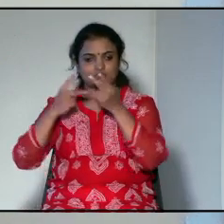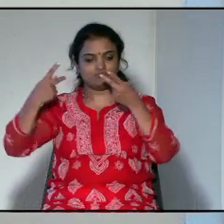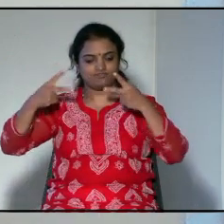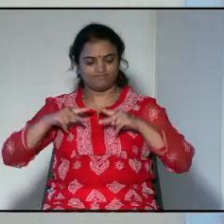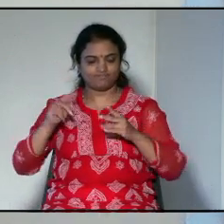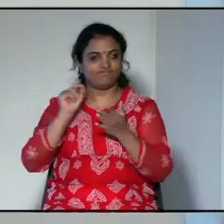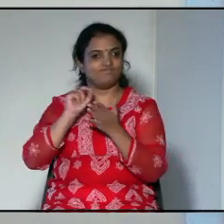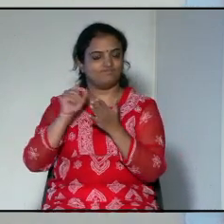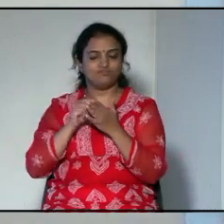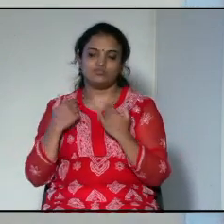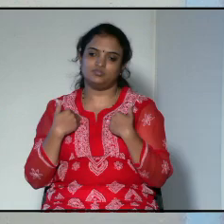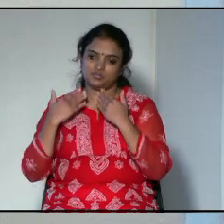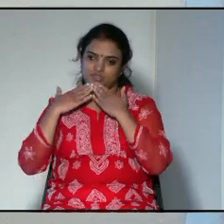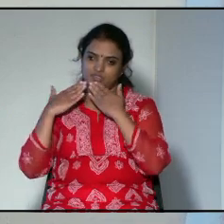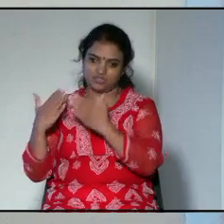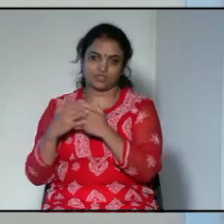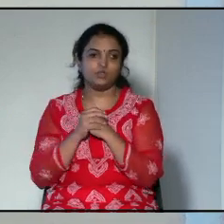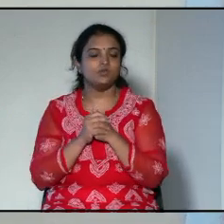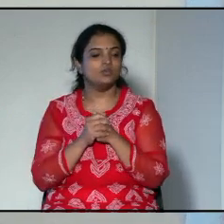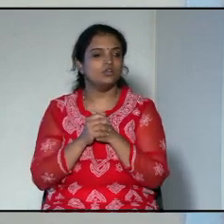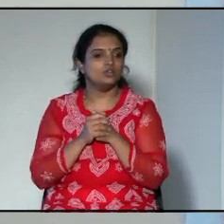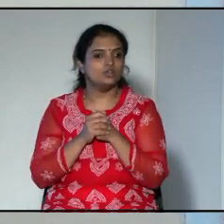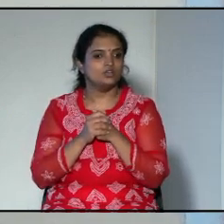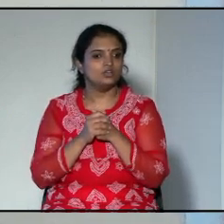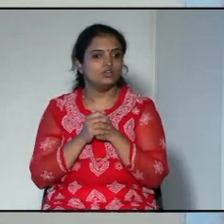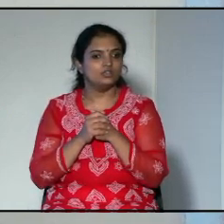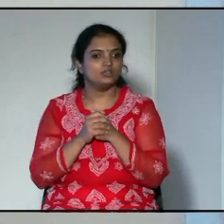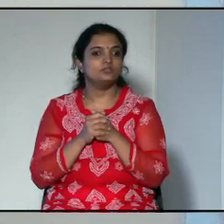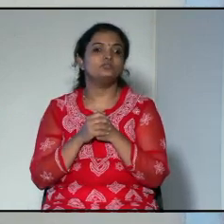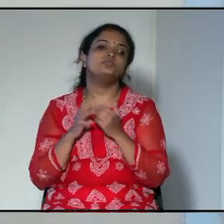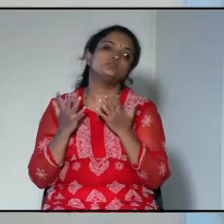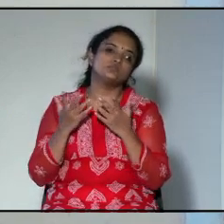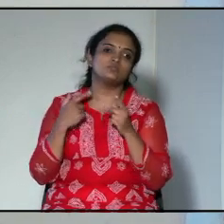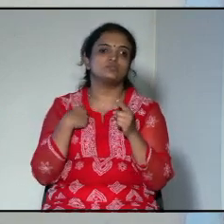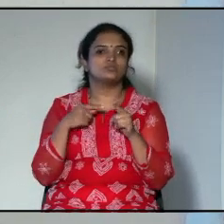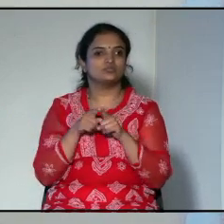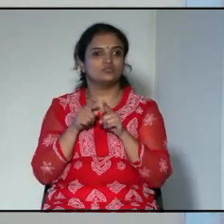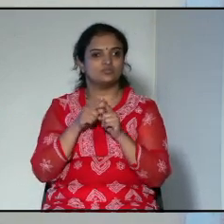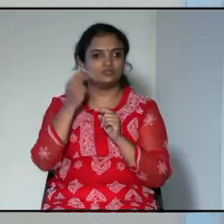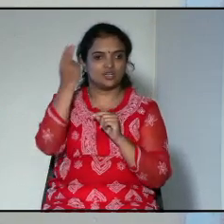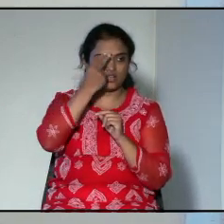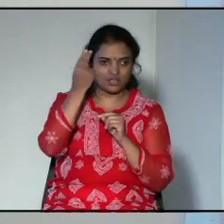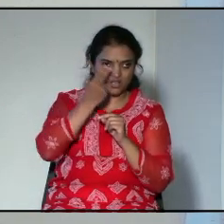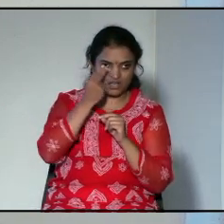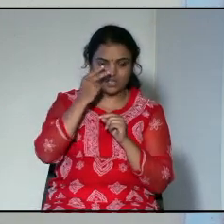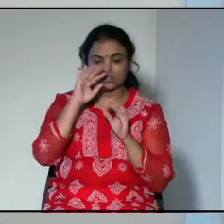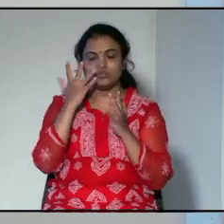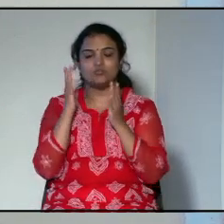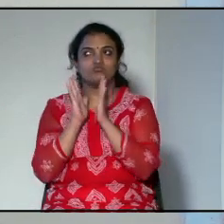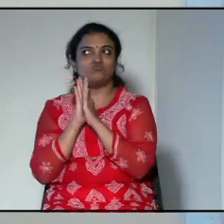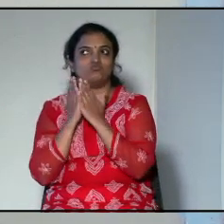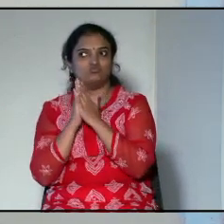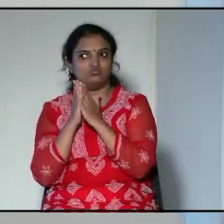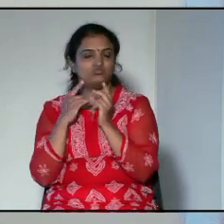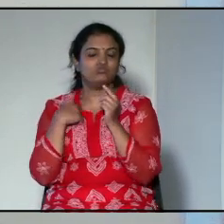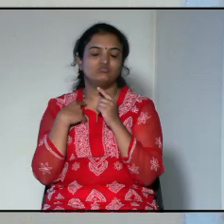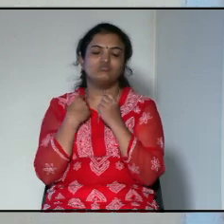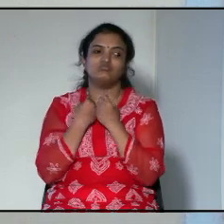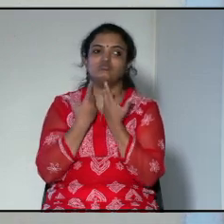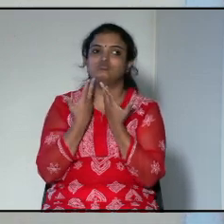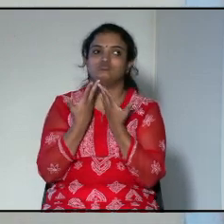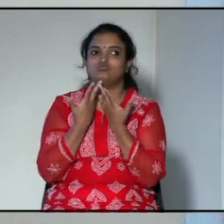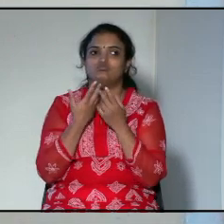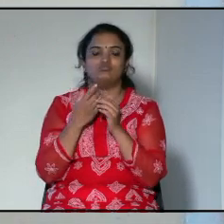translations. Now, this is both an art and archival book. There are flaws in